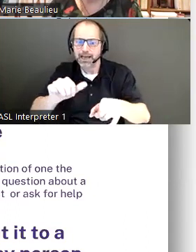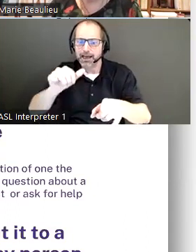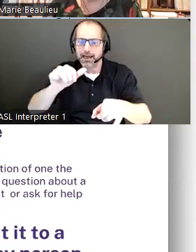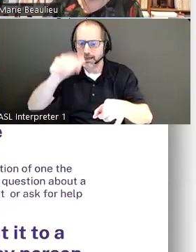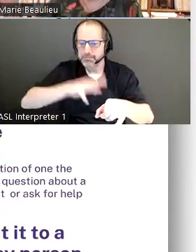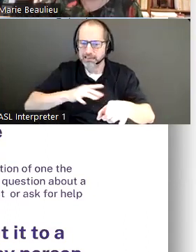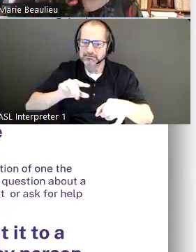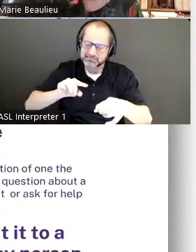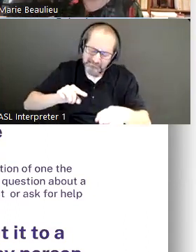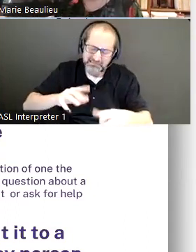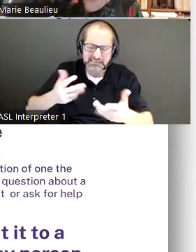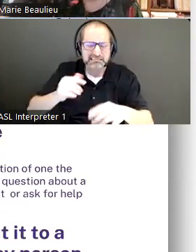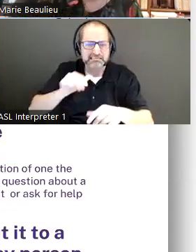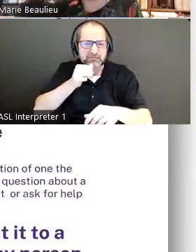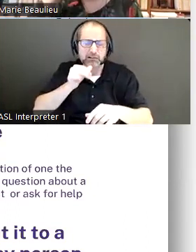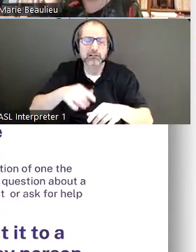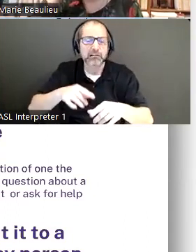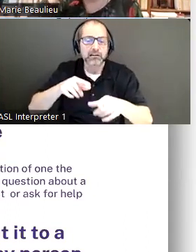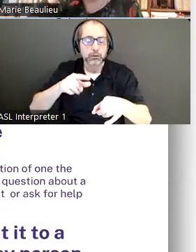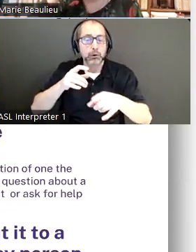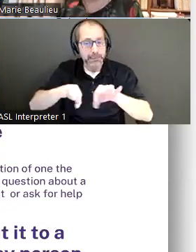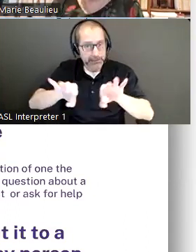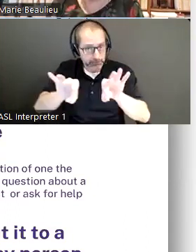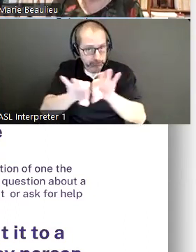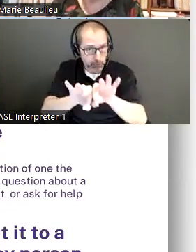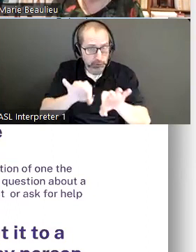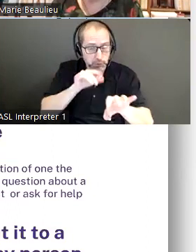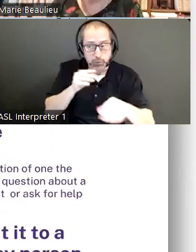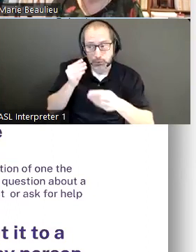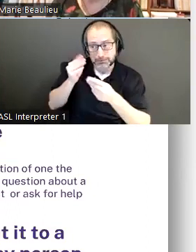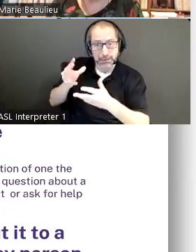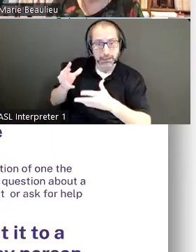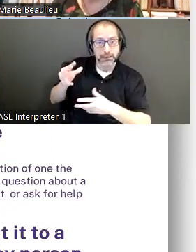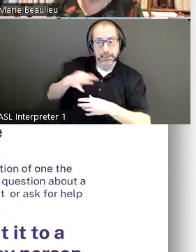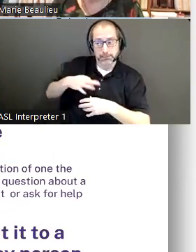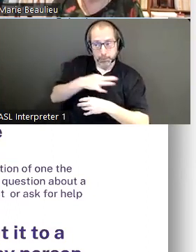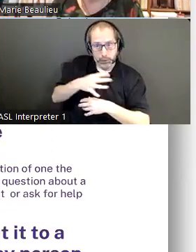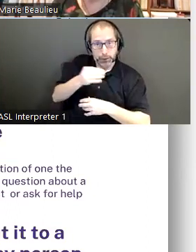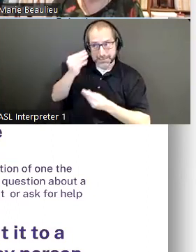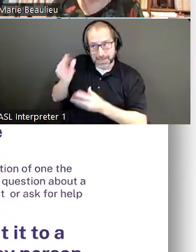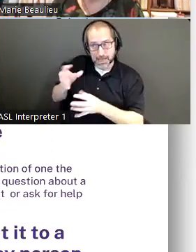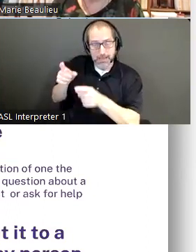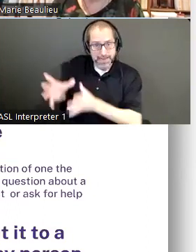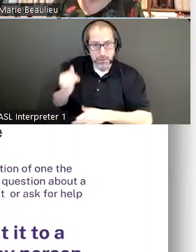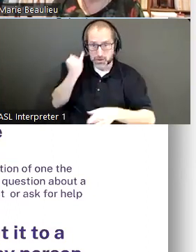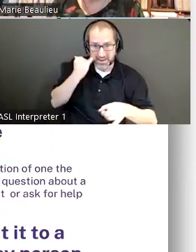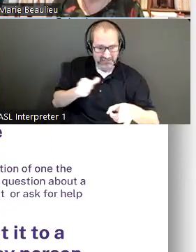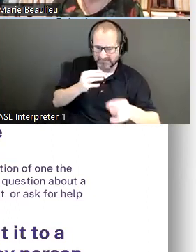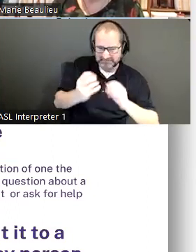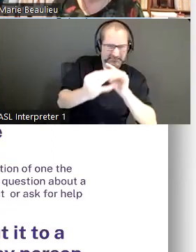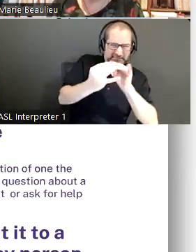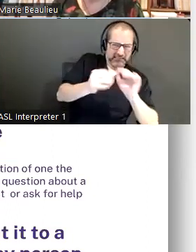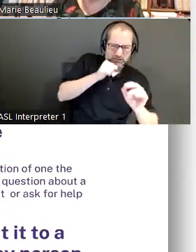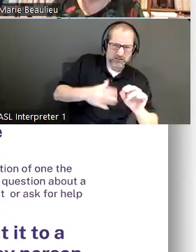program that it's important to talk about the situation to an employee and managers, we also wanted